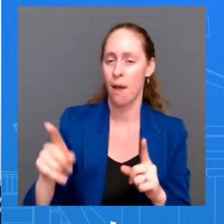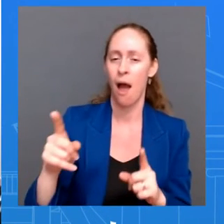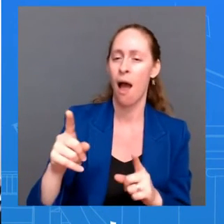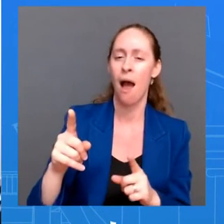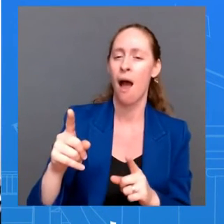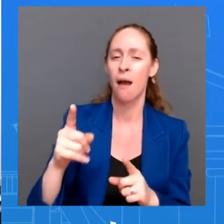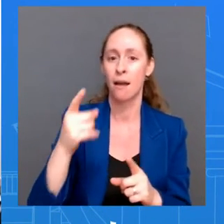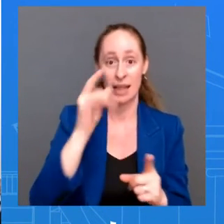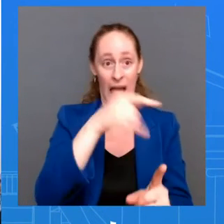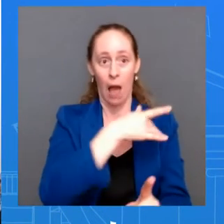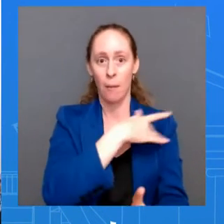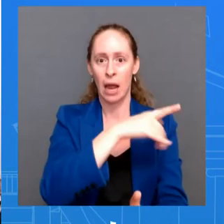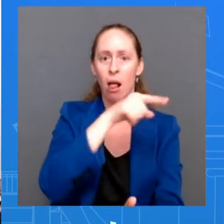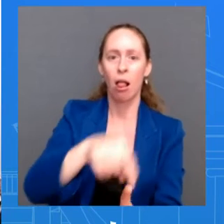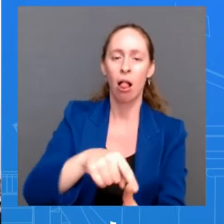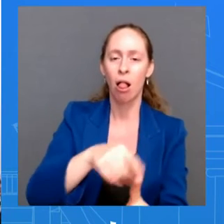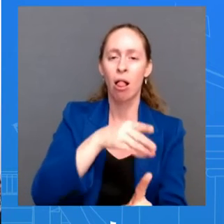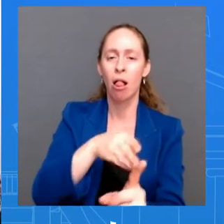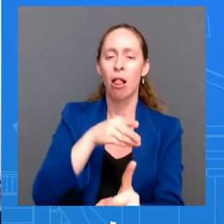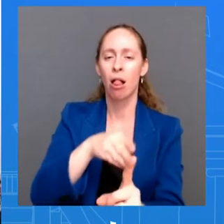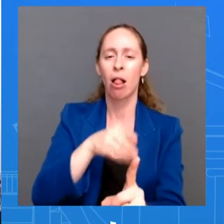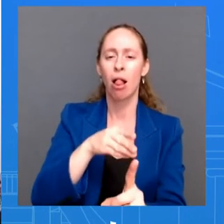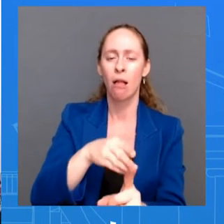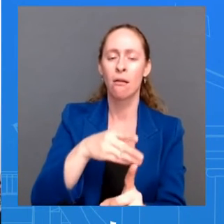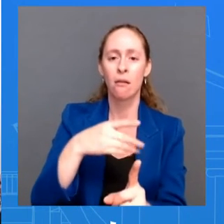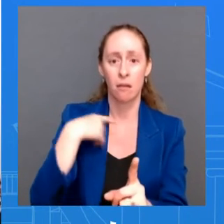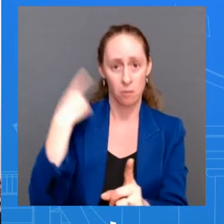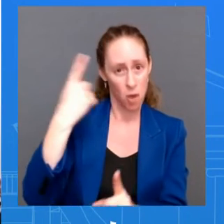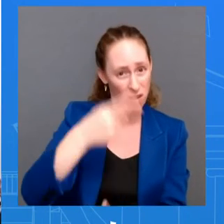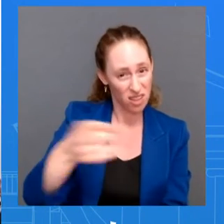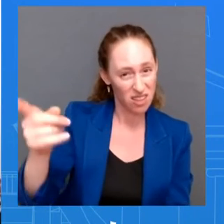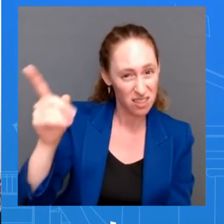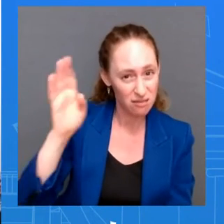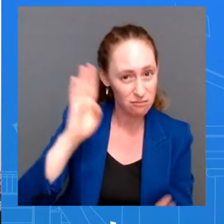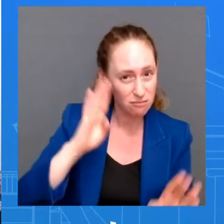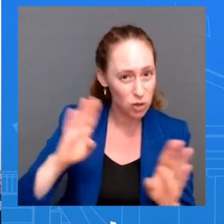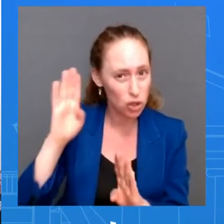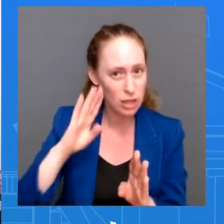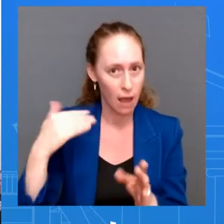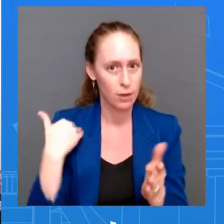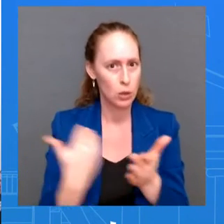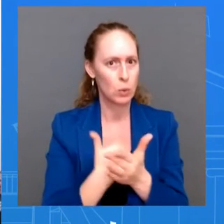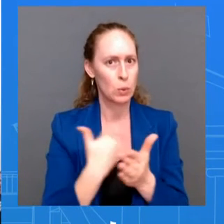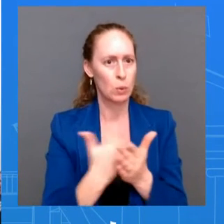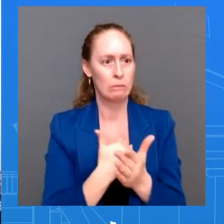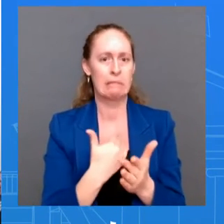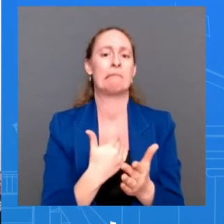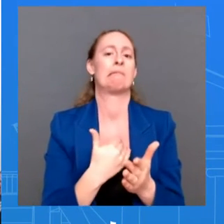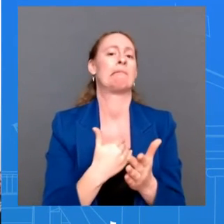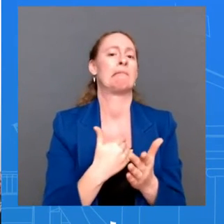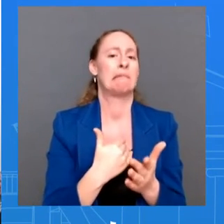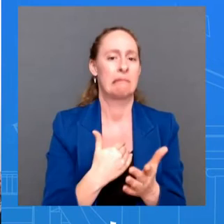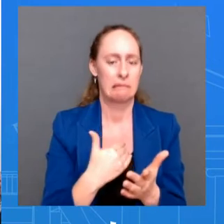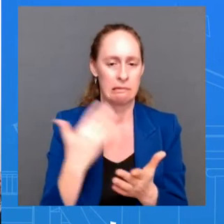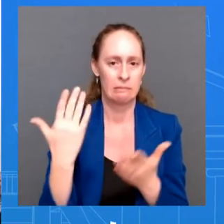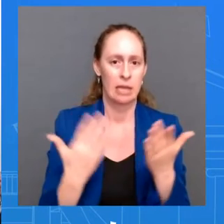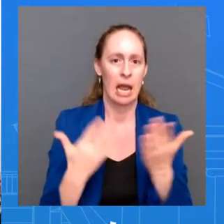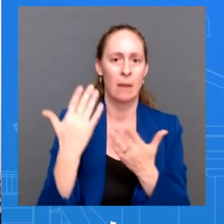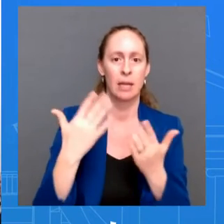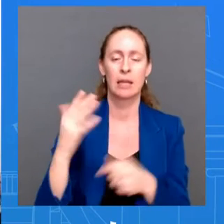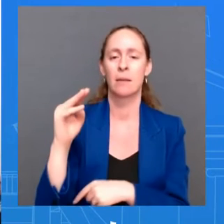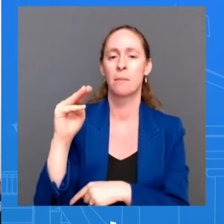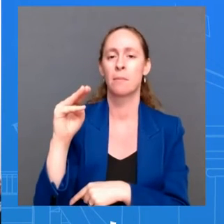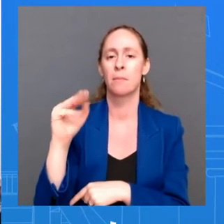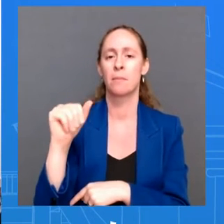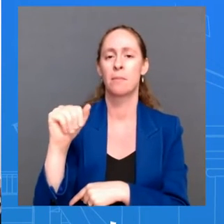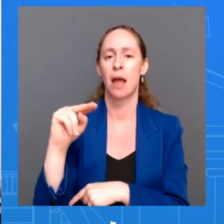concern in the White House that with this new data coming out that Manchin could reconsider his support for the current bill, or do